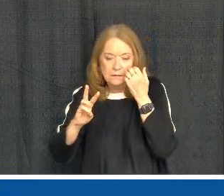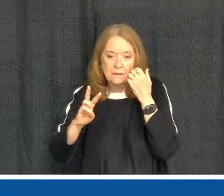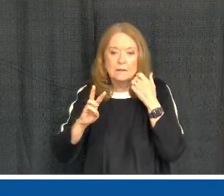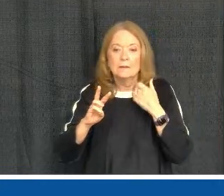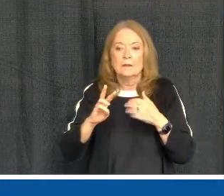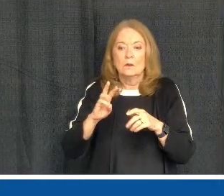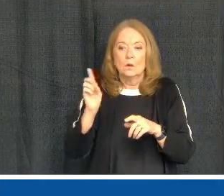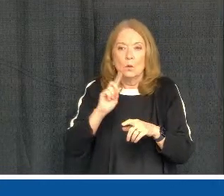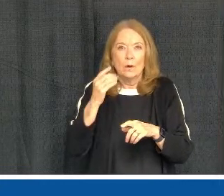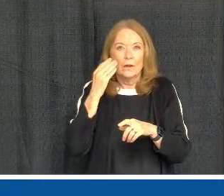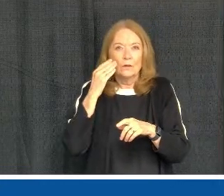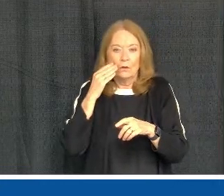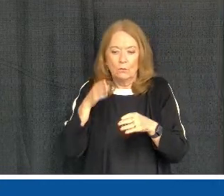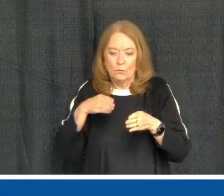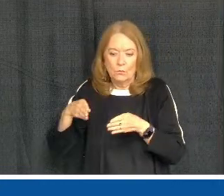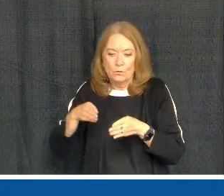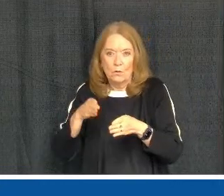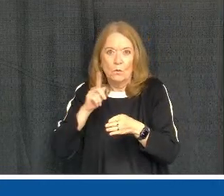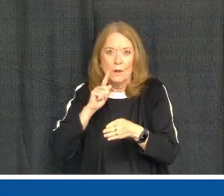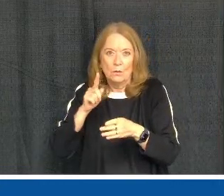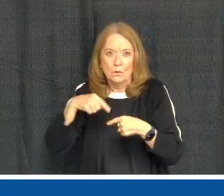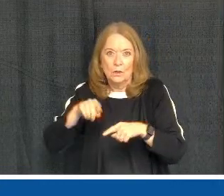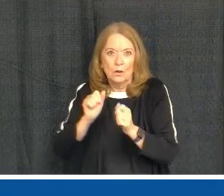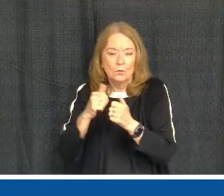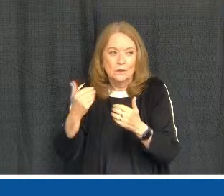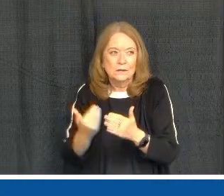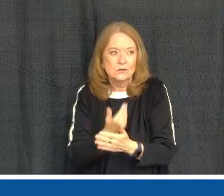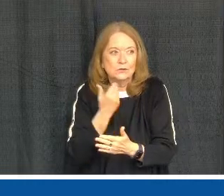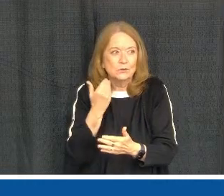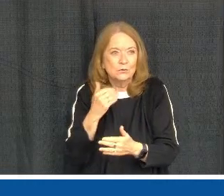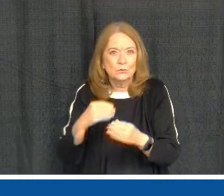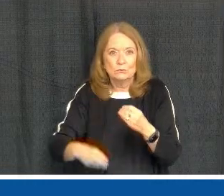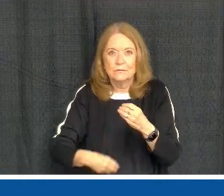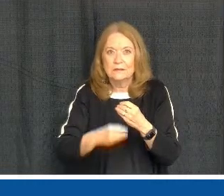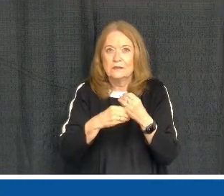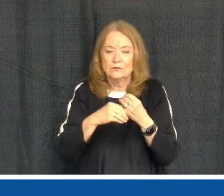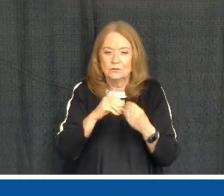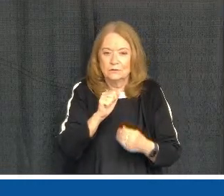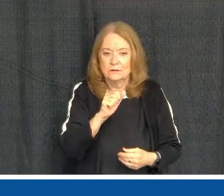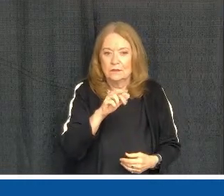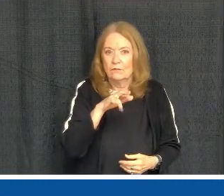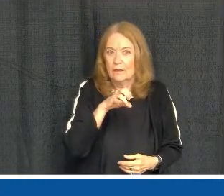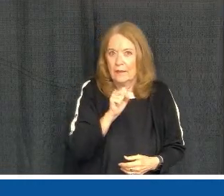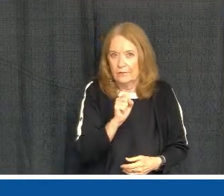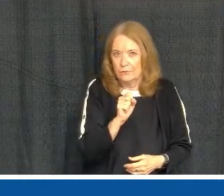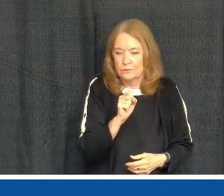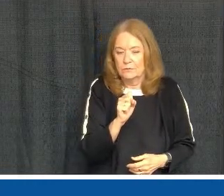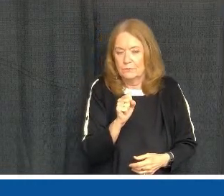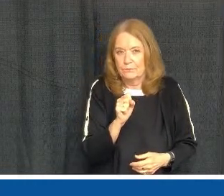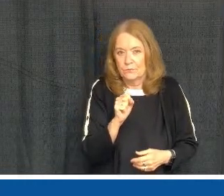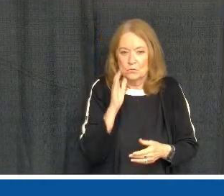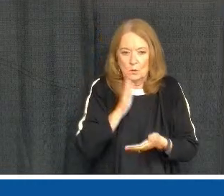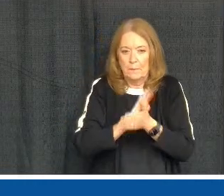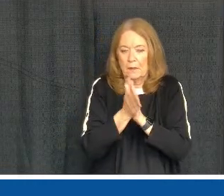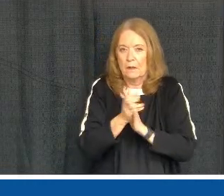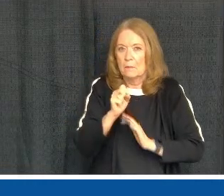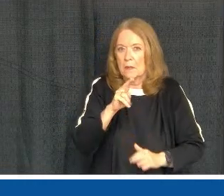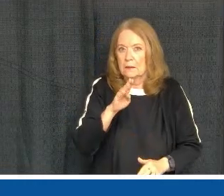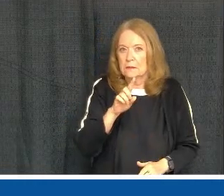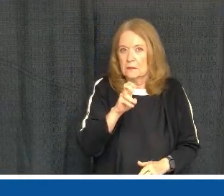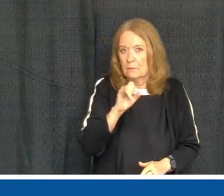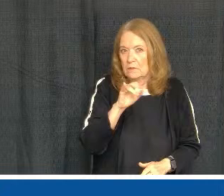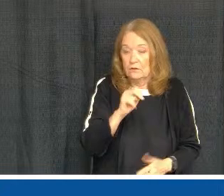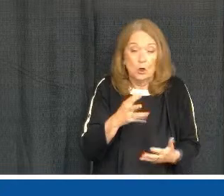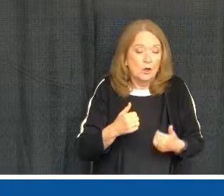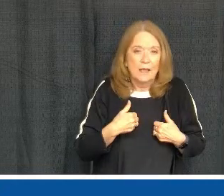the roadway would go with this new addition of the acreage to the subdivision that they've already have approval